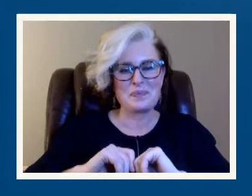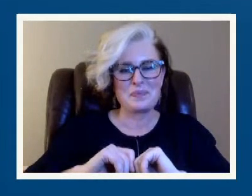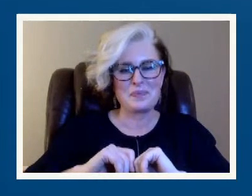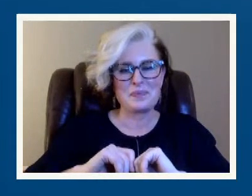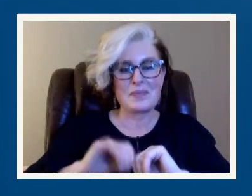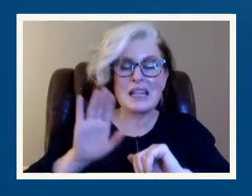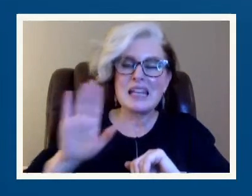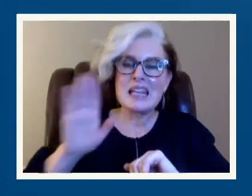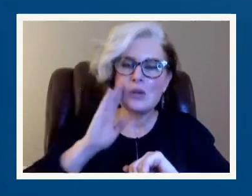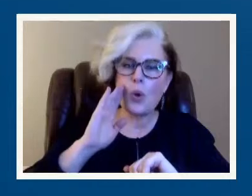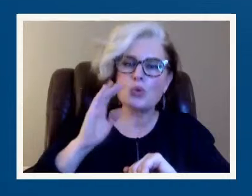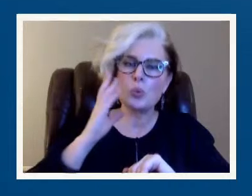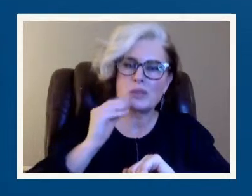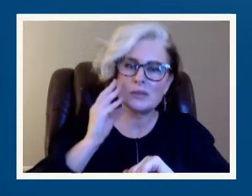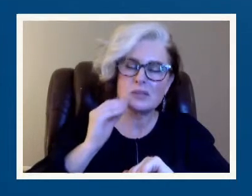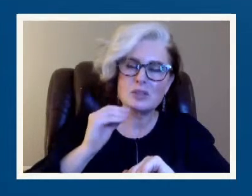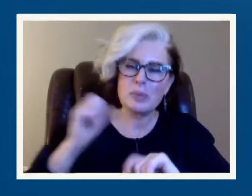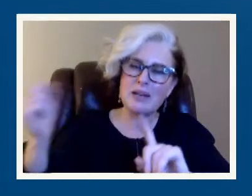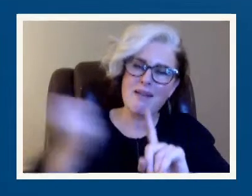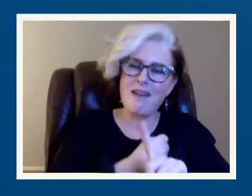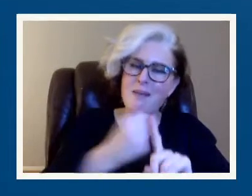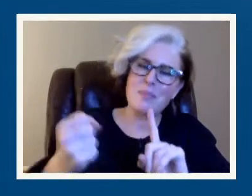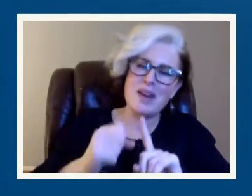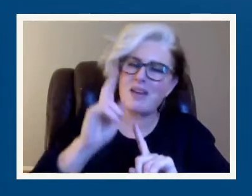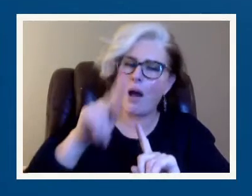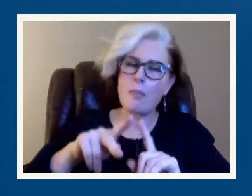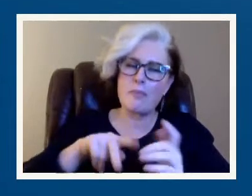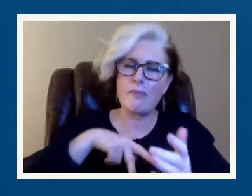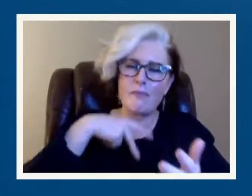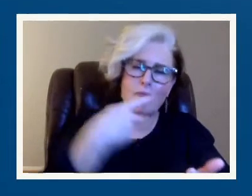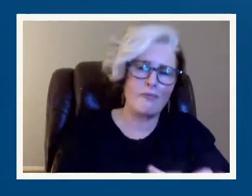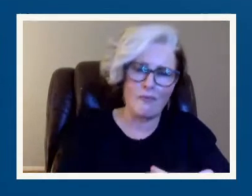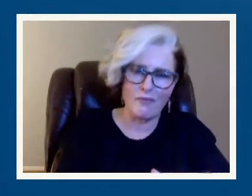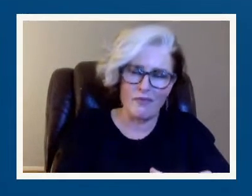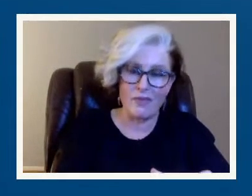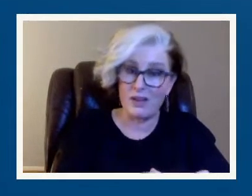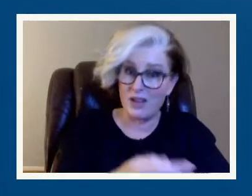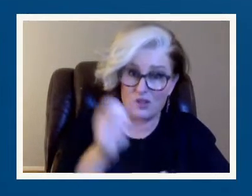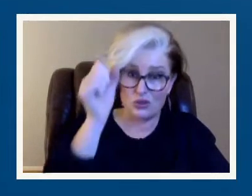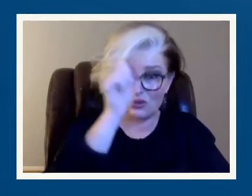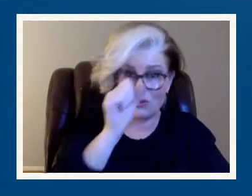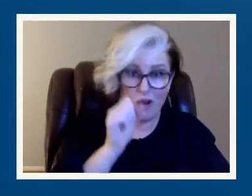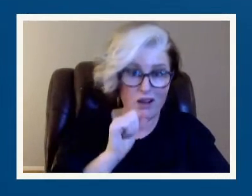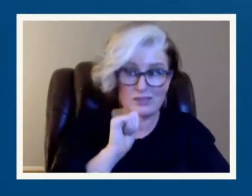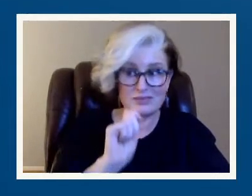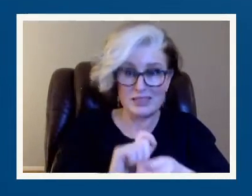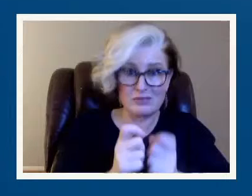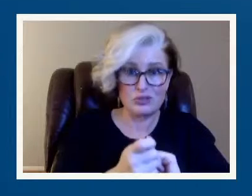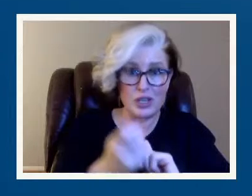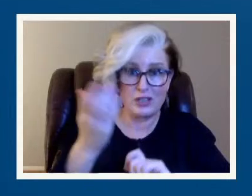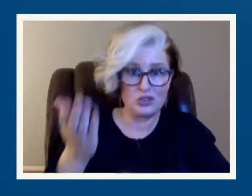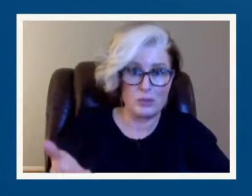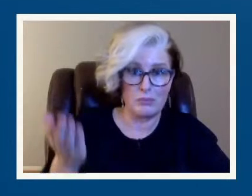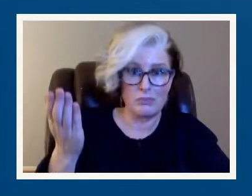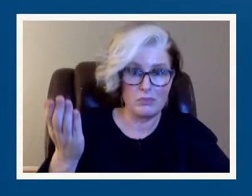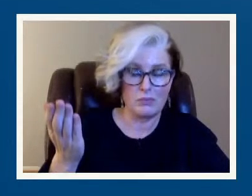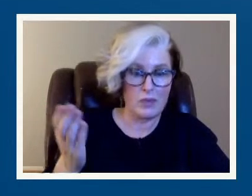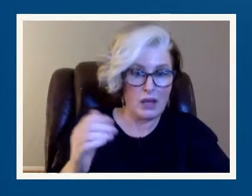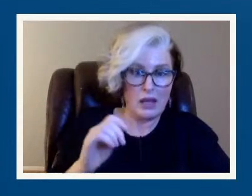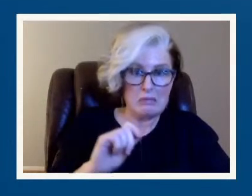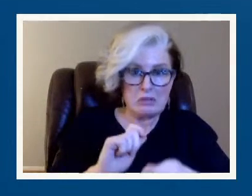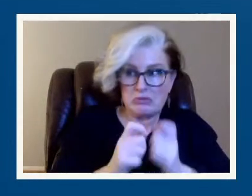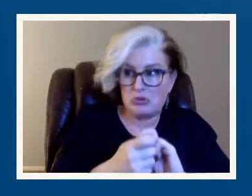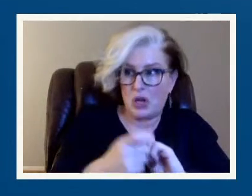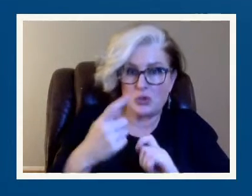He knows what it's like to get knocked down. But John's stroke didn't change who he is. It didn't change what he